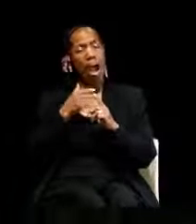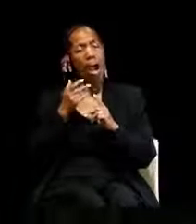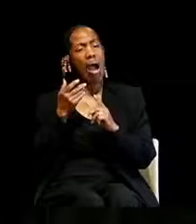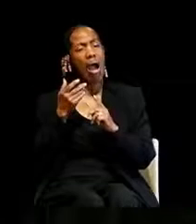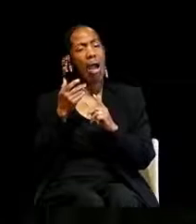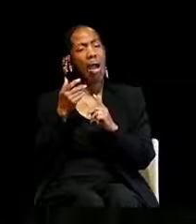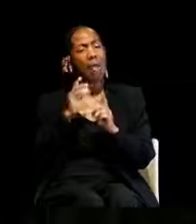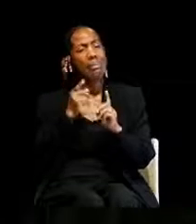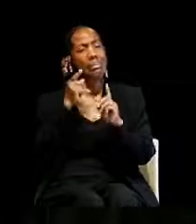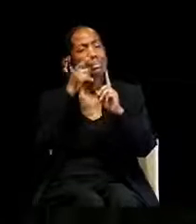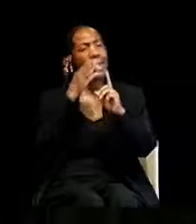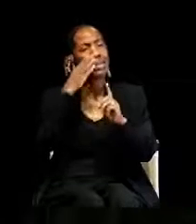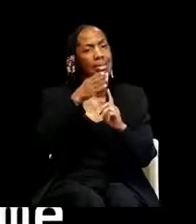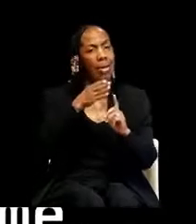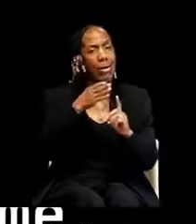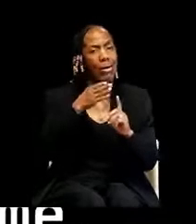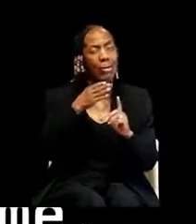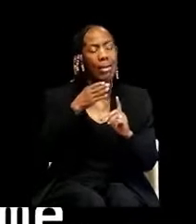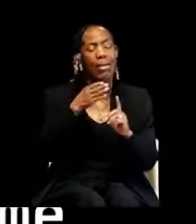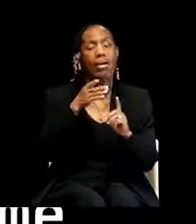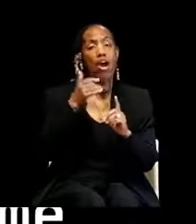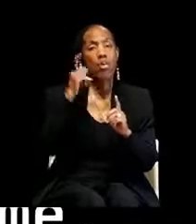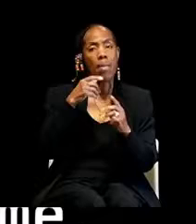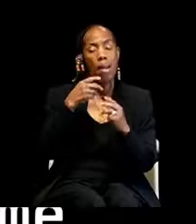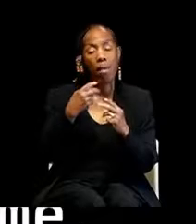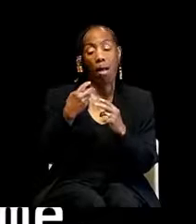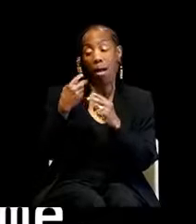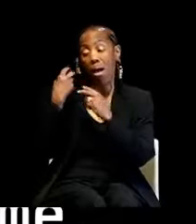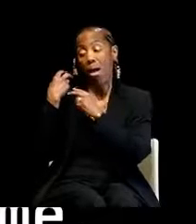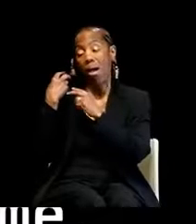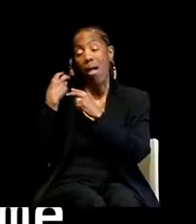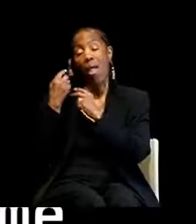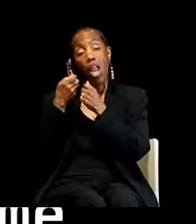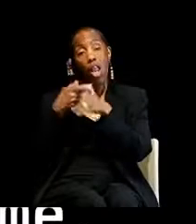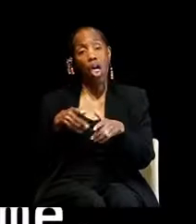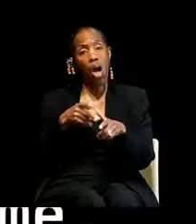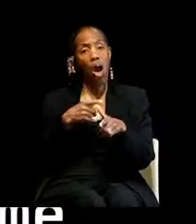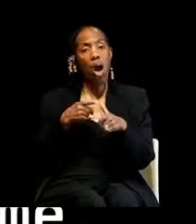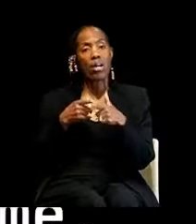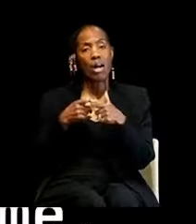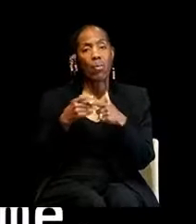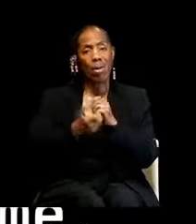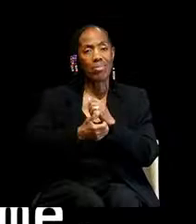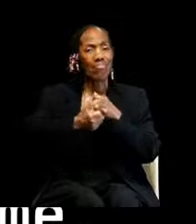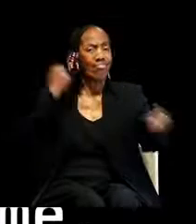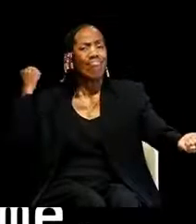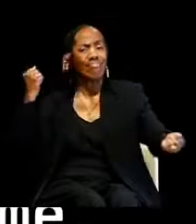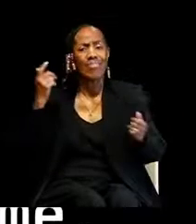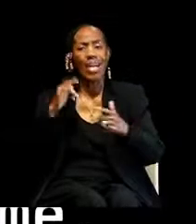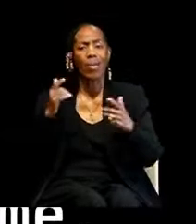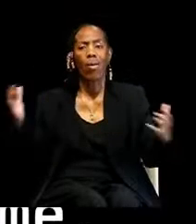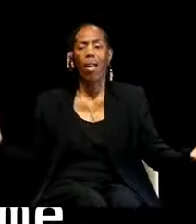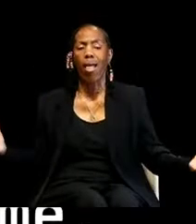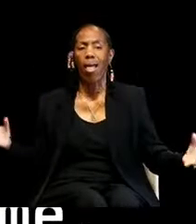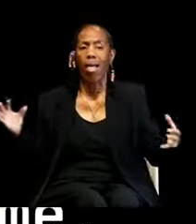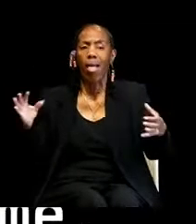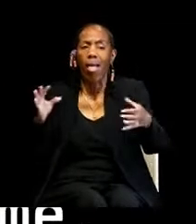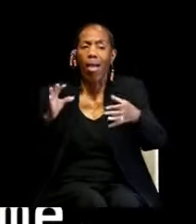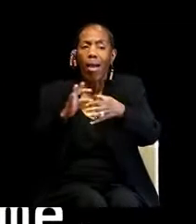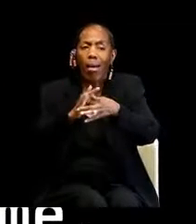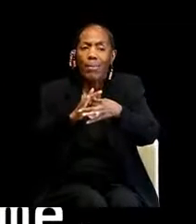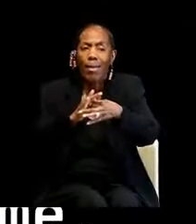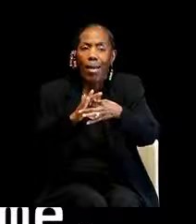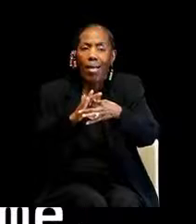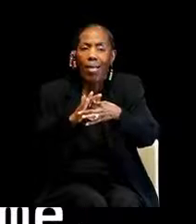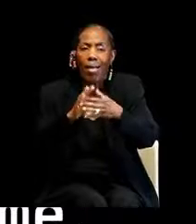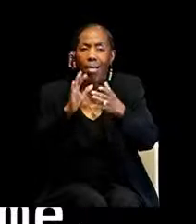to remember what had been lost and what they became, what had been torn apart and what had come together. As